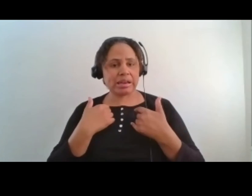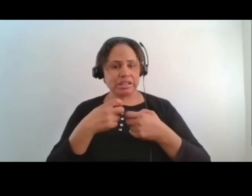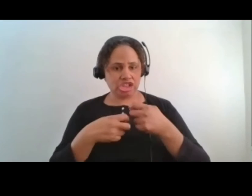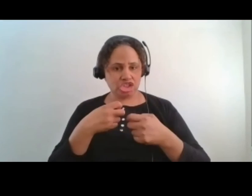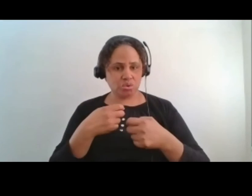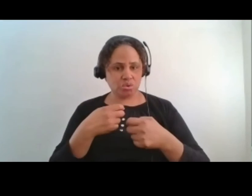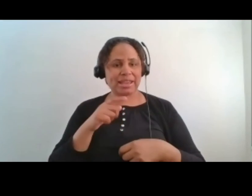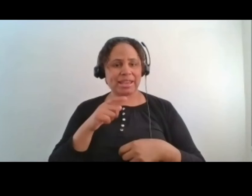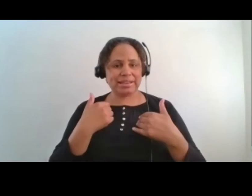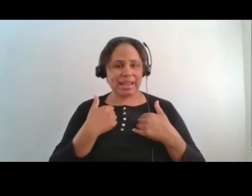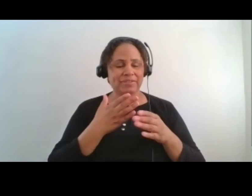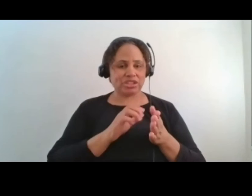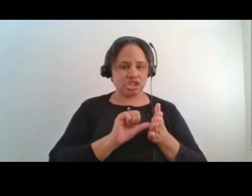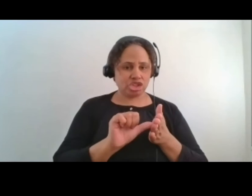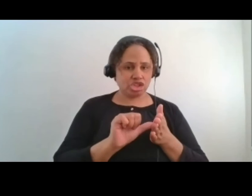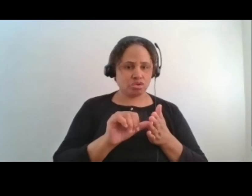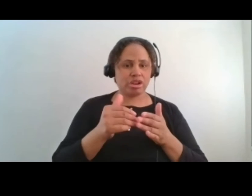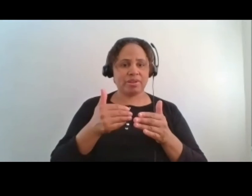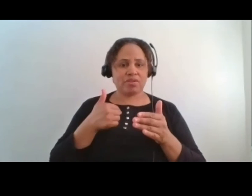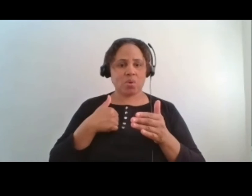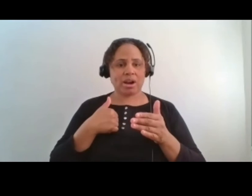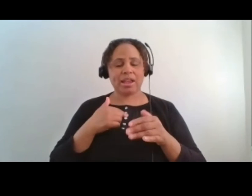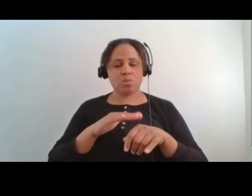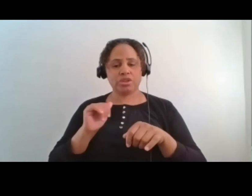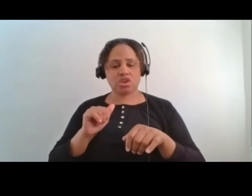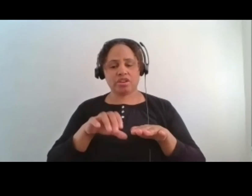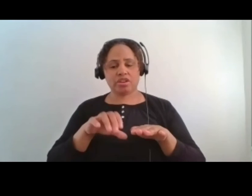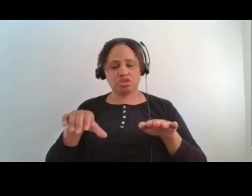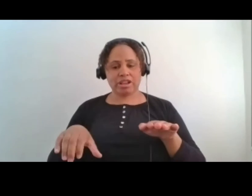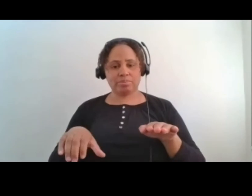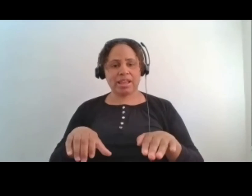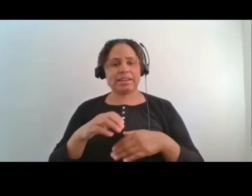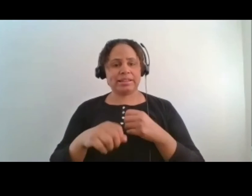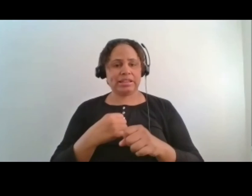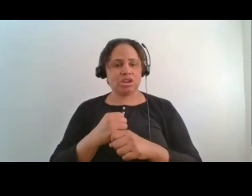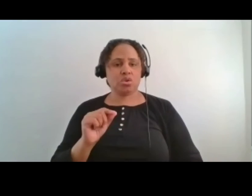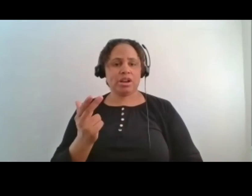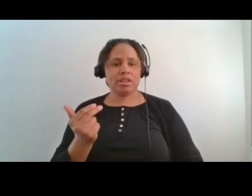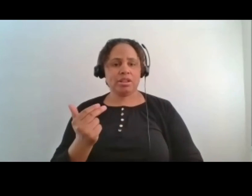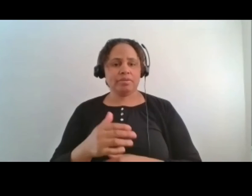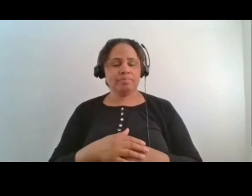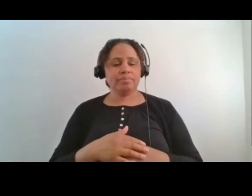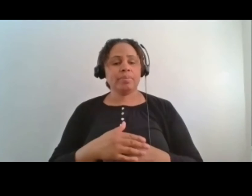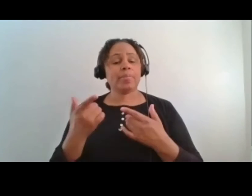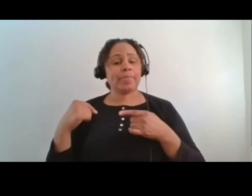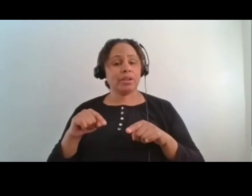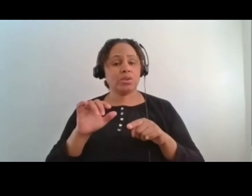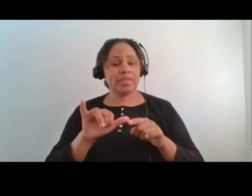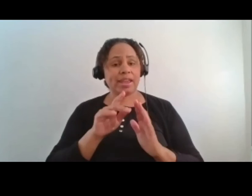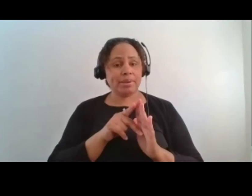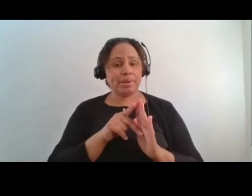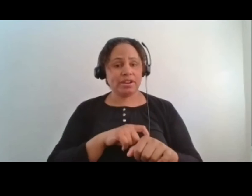before I was called for transplant in 2013. During that period of time, I had